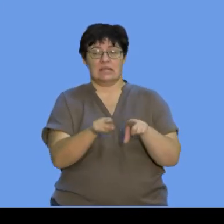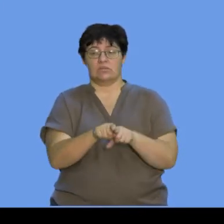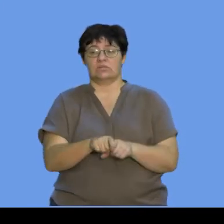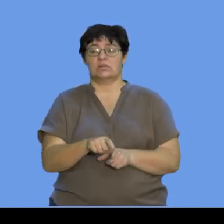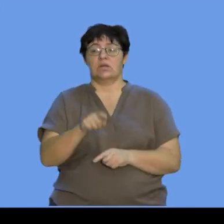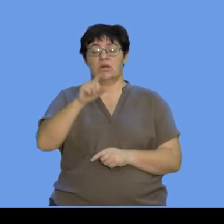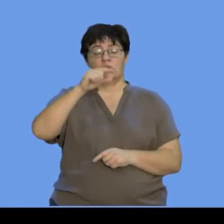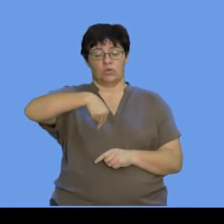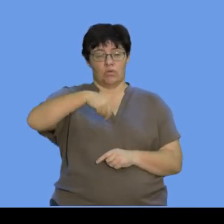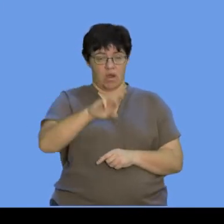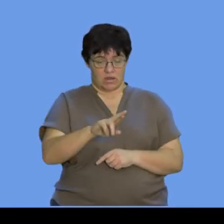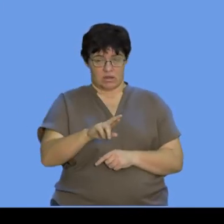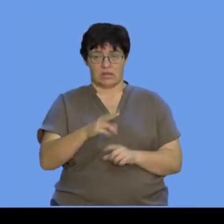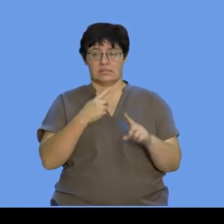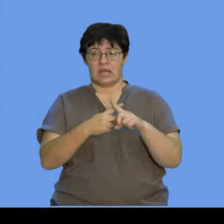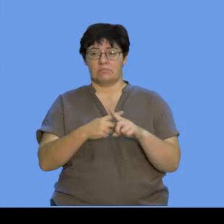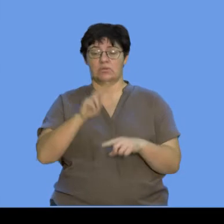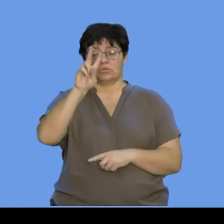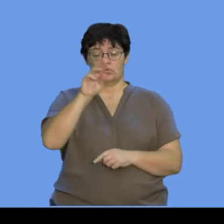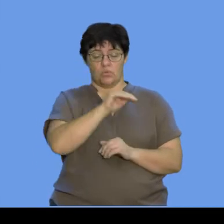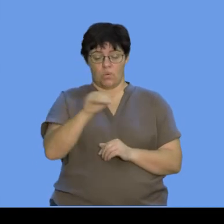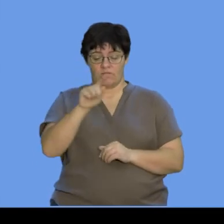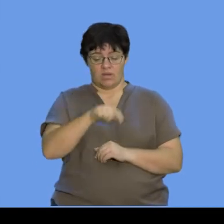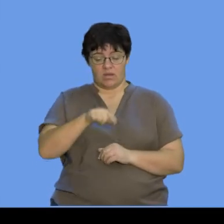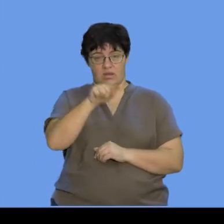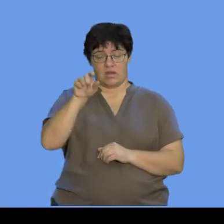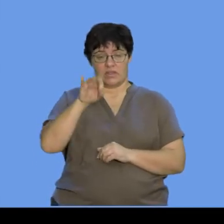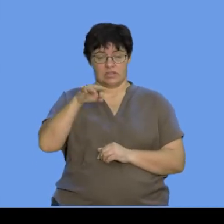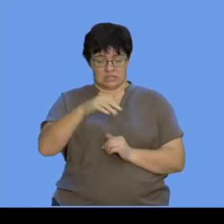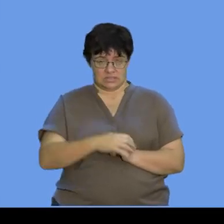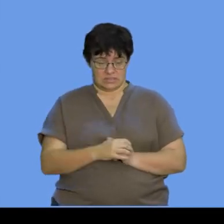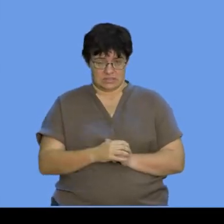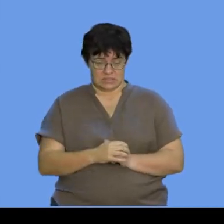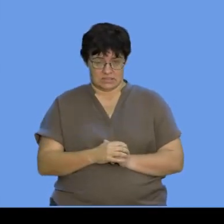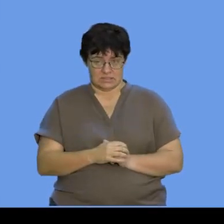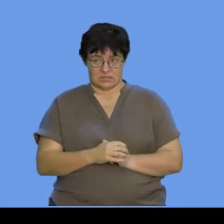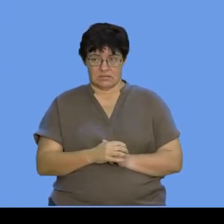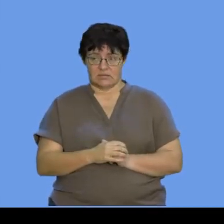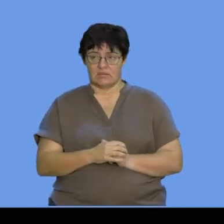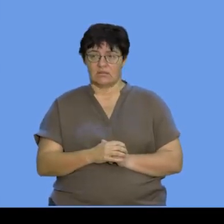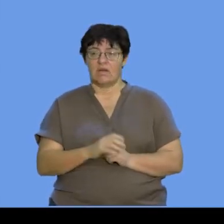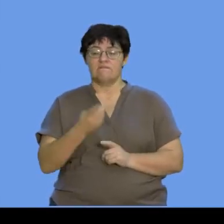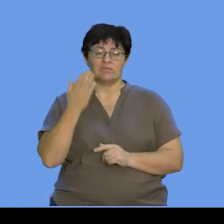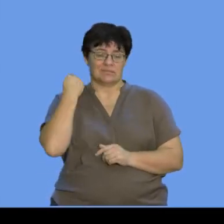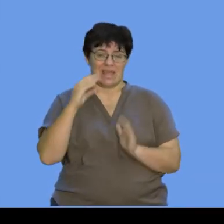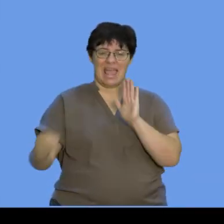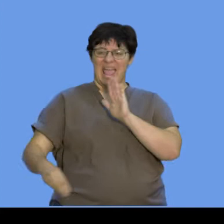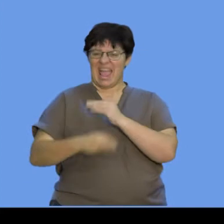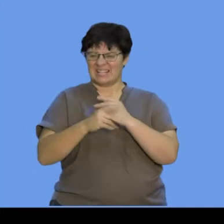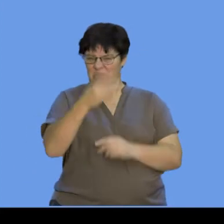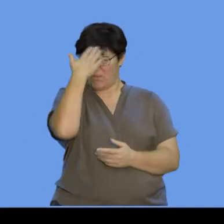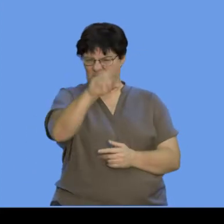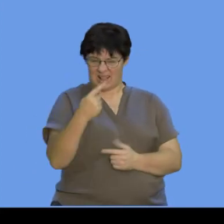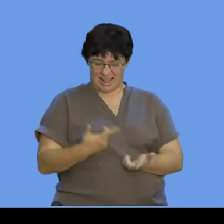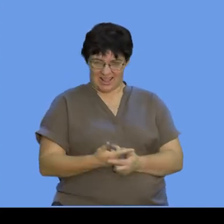ST is equals to QR multiplied by what we have there. And we're going to use a ratio. But before that, I'm just going to quickly